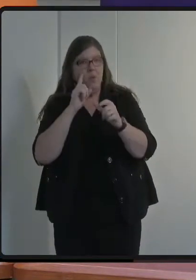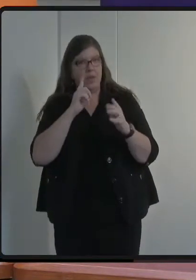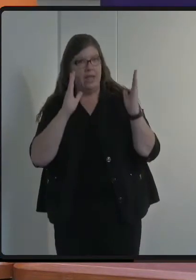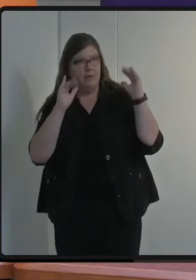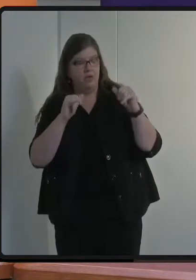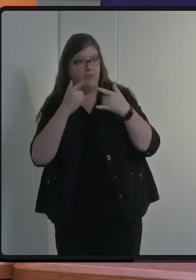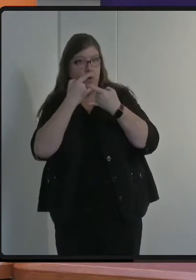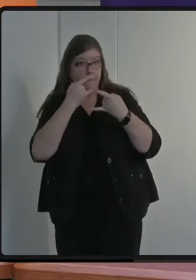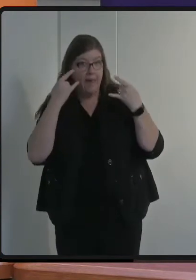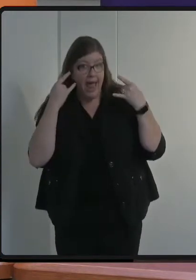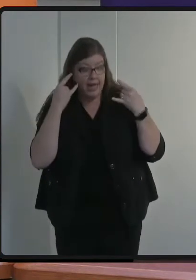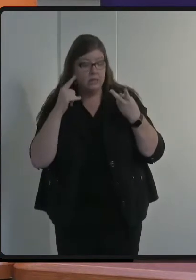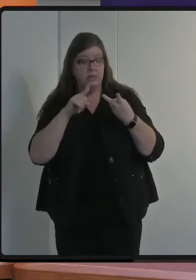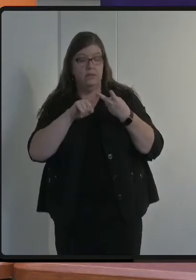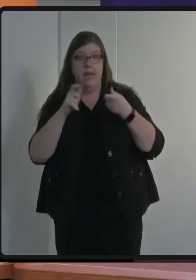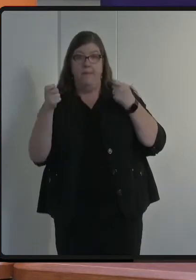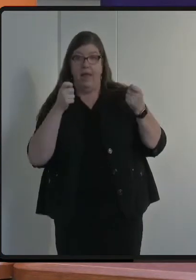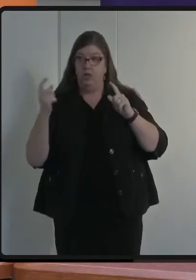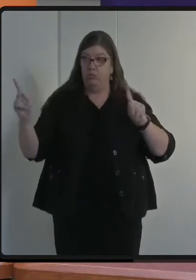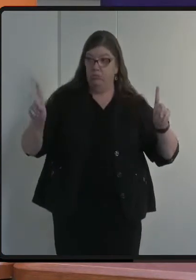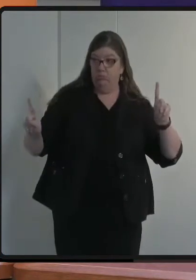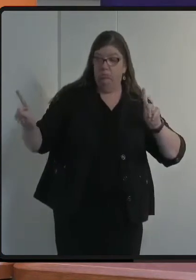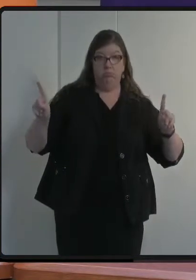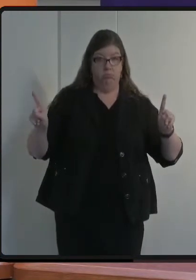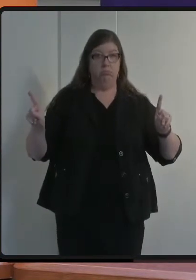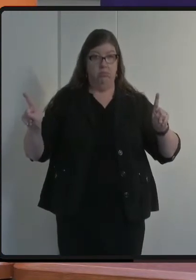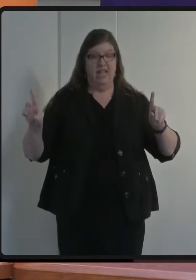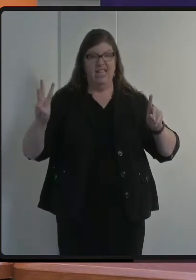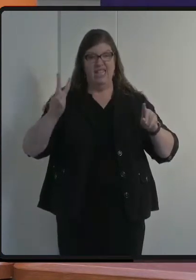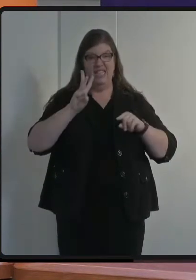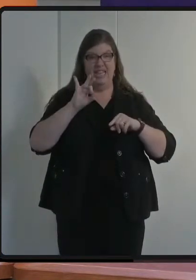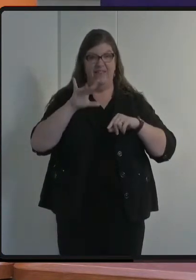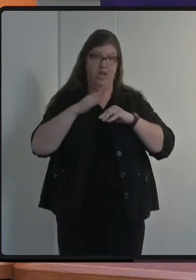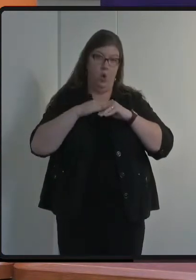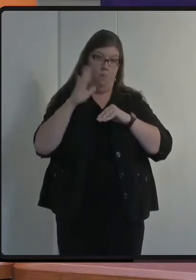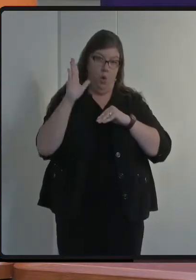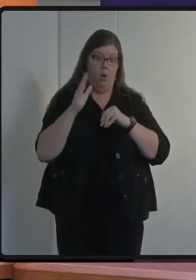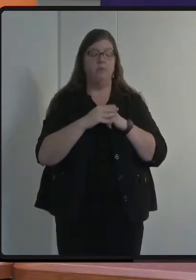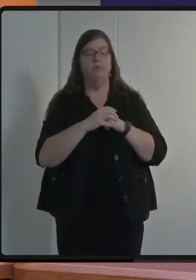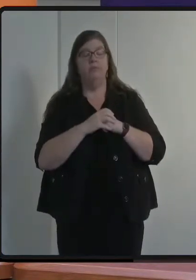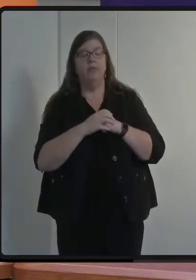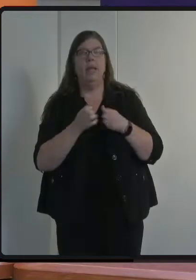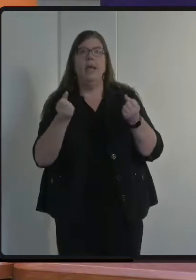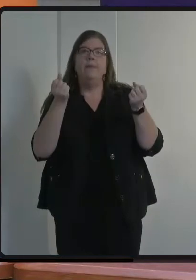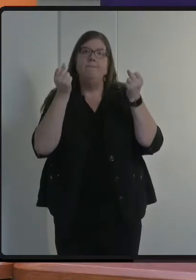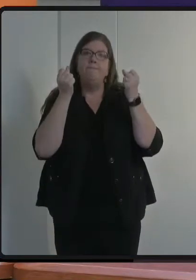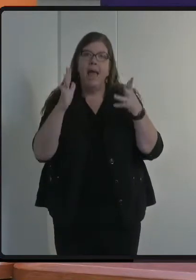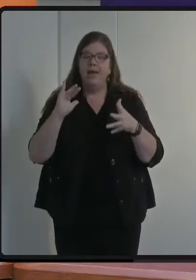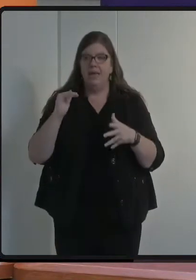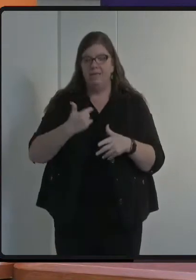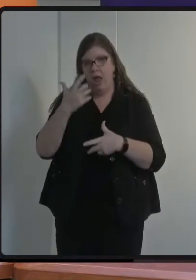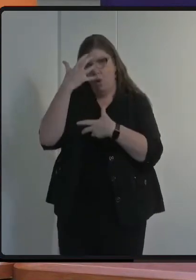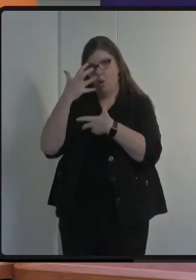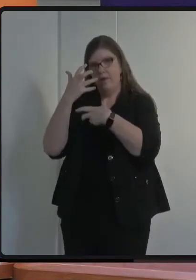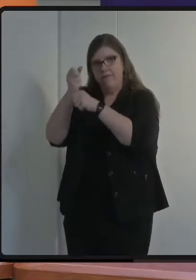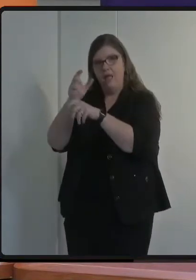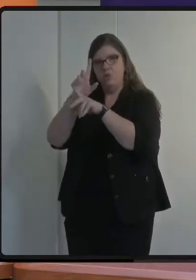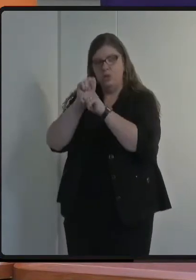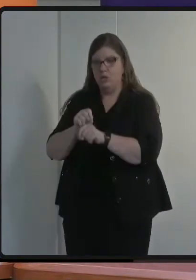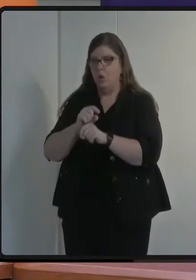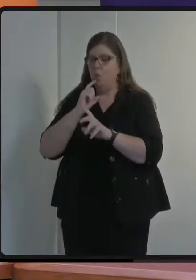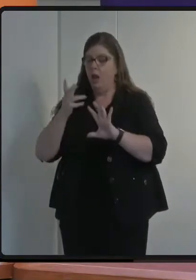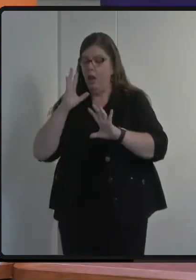wearing masks and managing the physical distancing of 6 feet or greater. Many of our faith traditions were thrust